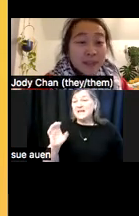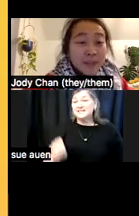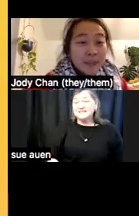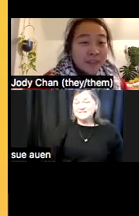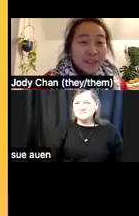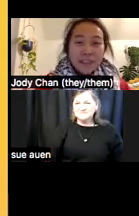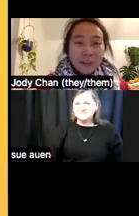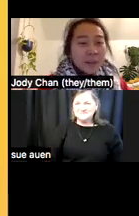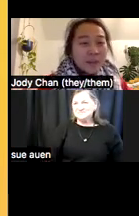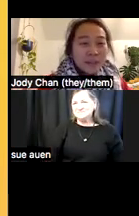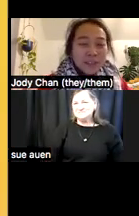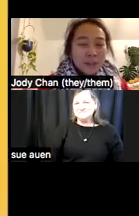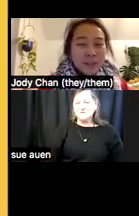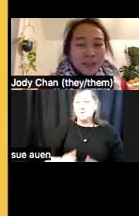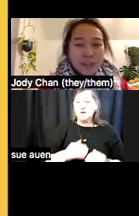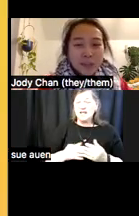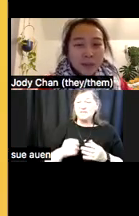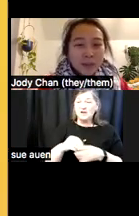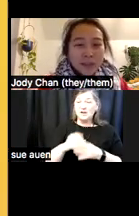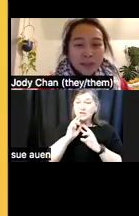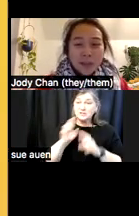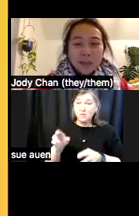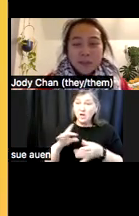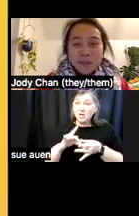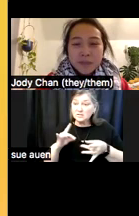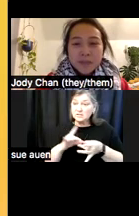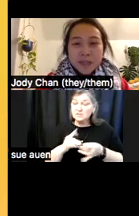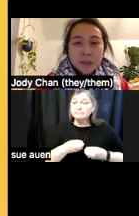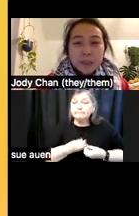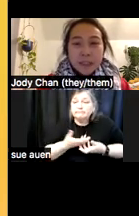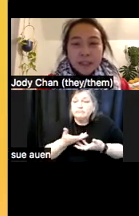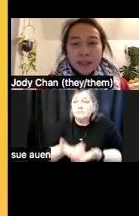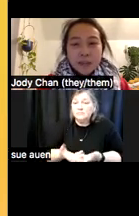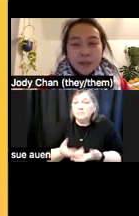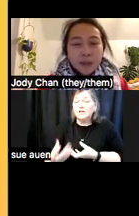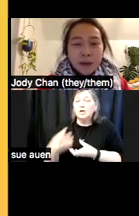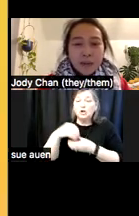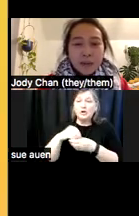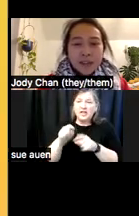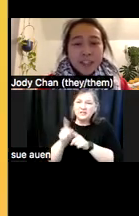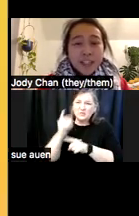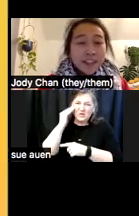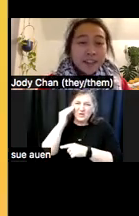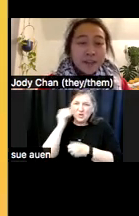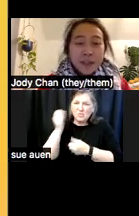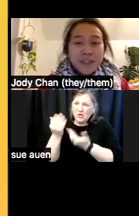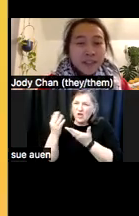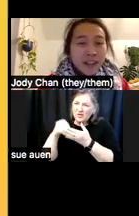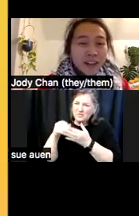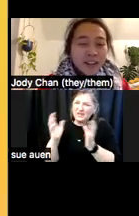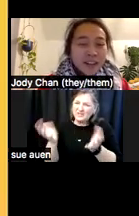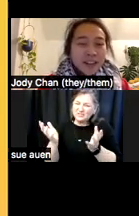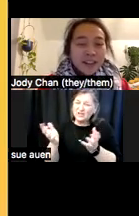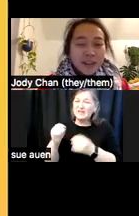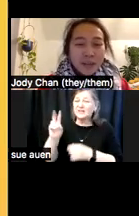Holding space for whatever came up in response to this prompt, including, as Miro brought up in the chat, the voids of